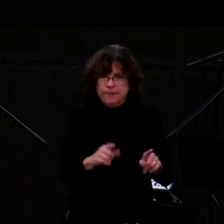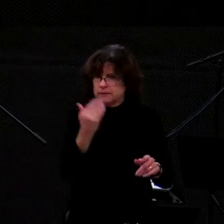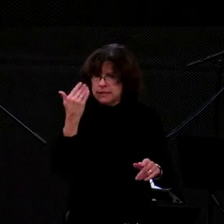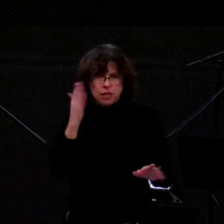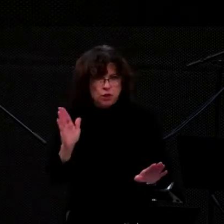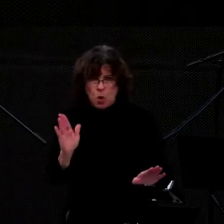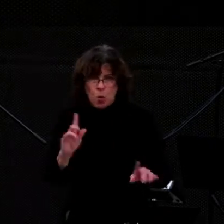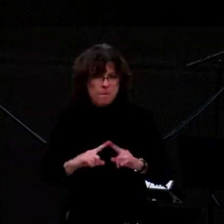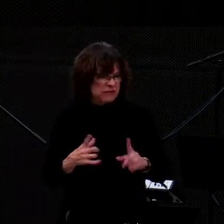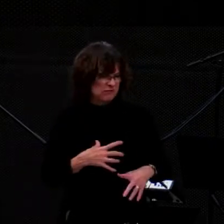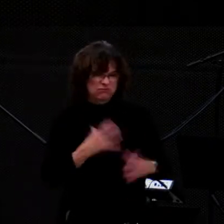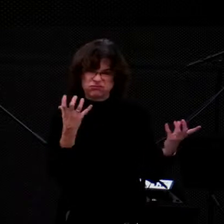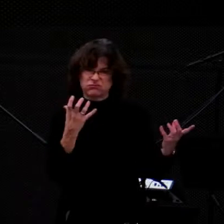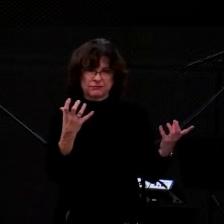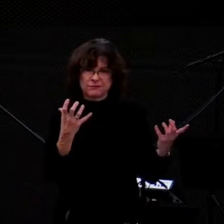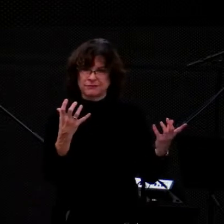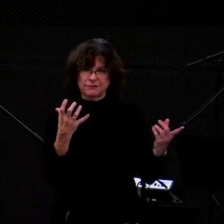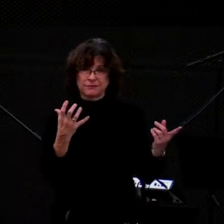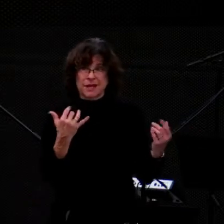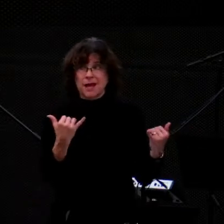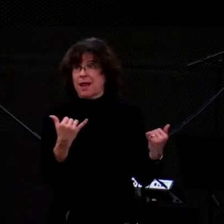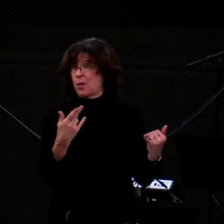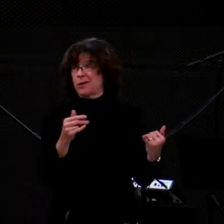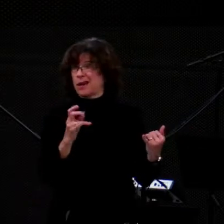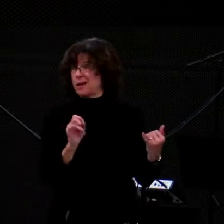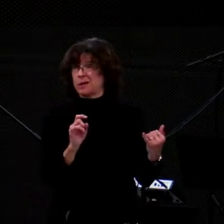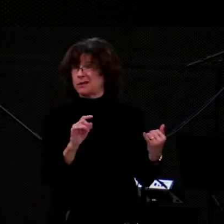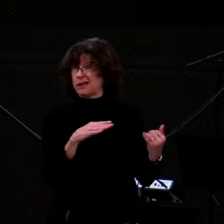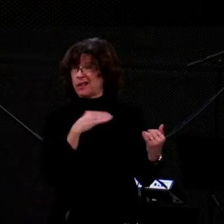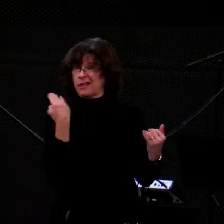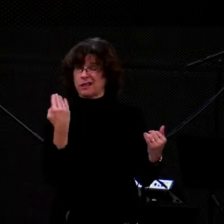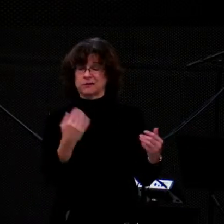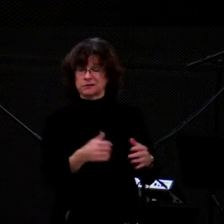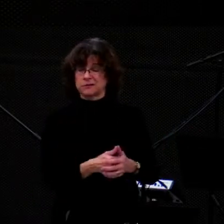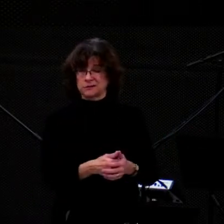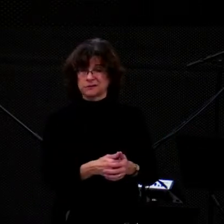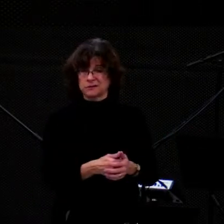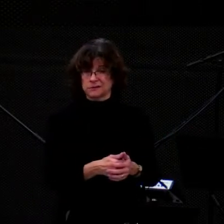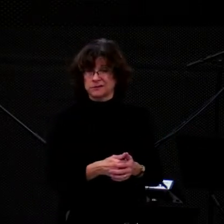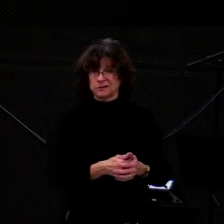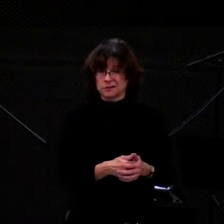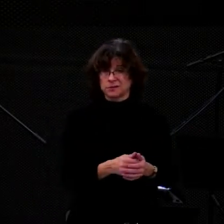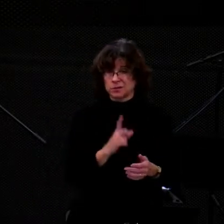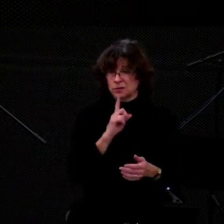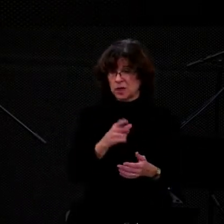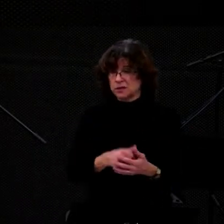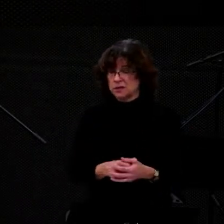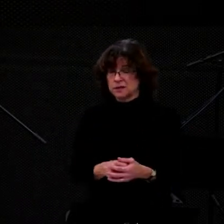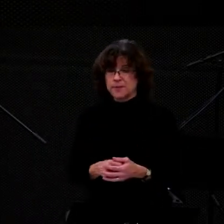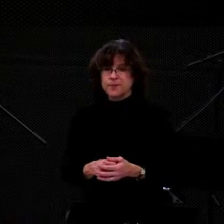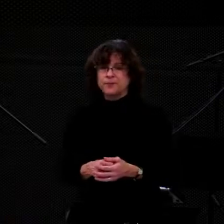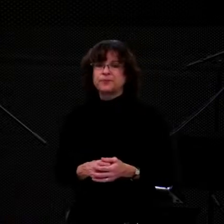And at this moment, there is no return for Haman, is there? He is done for. It's as if the king